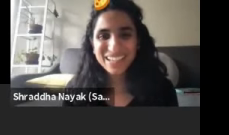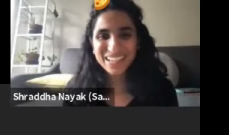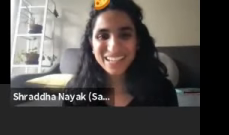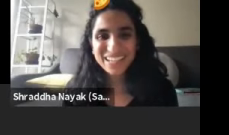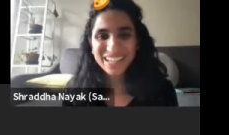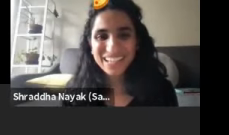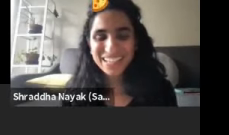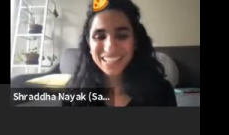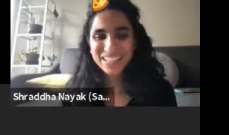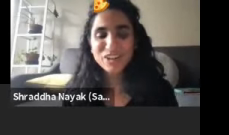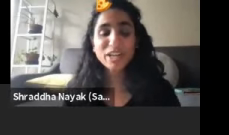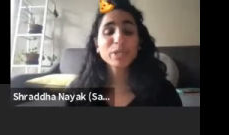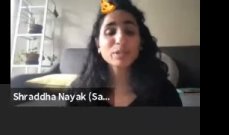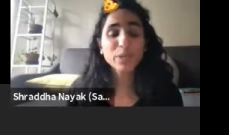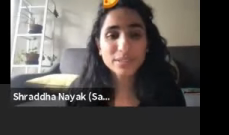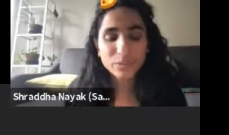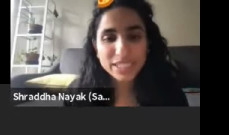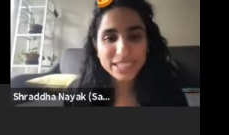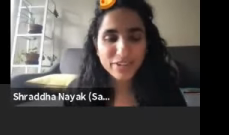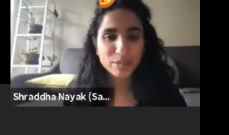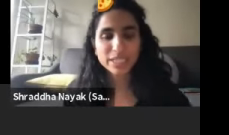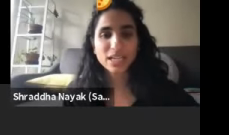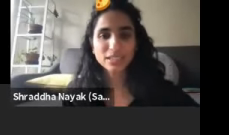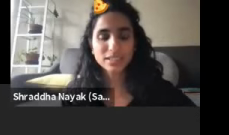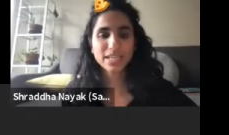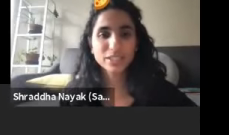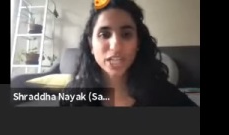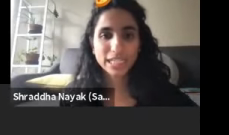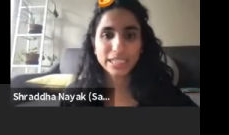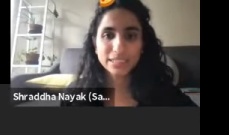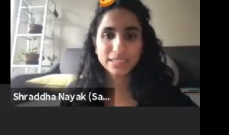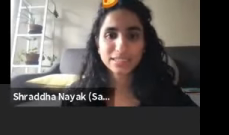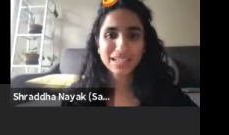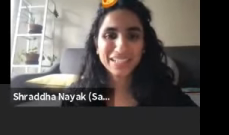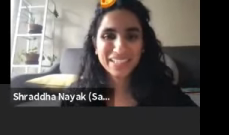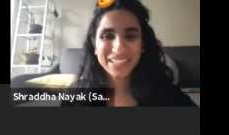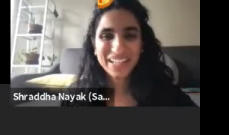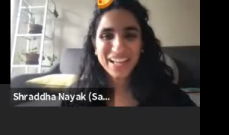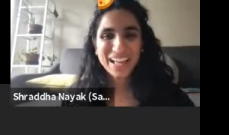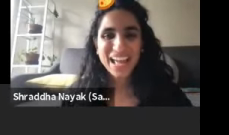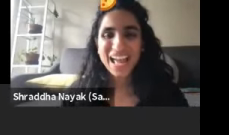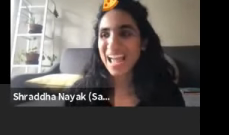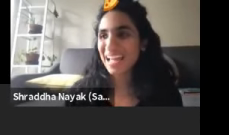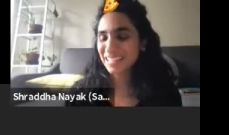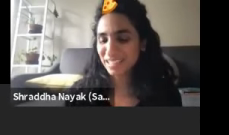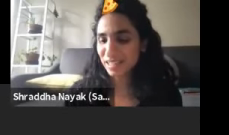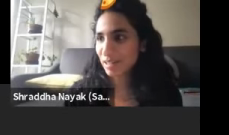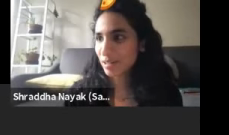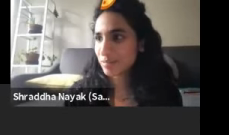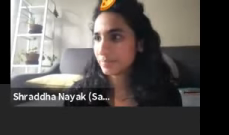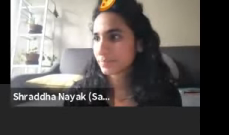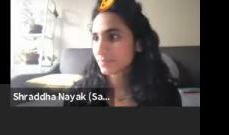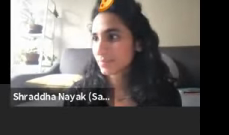I don't know. All right, we'll see if anybody answers that in the chat later. And